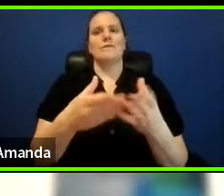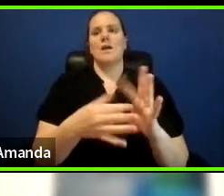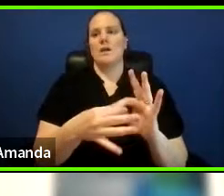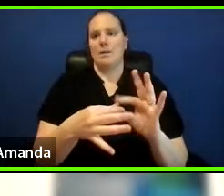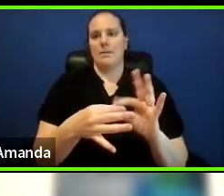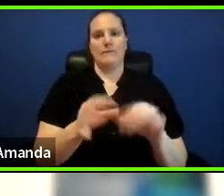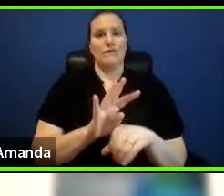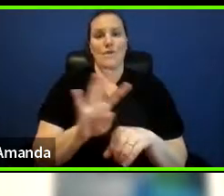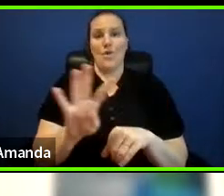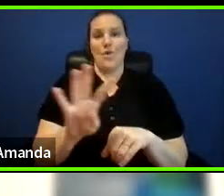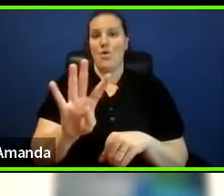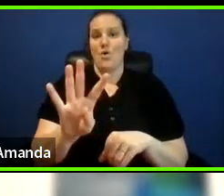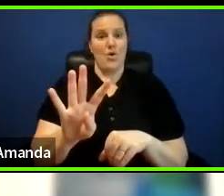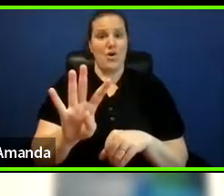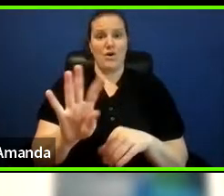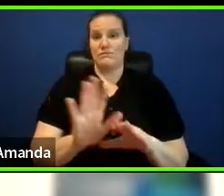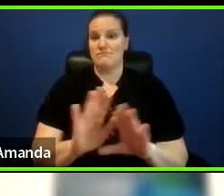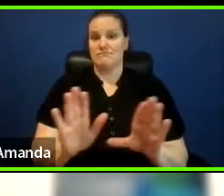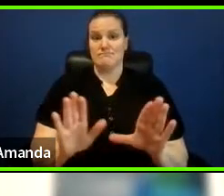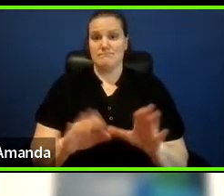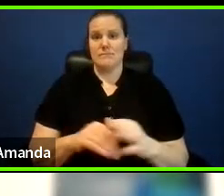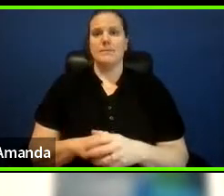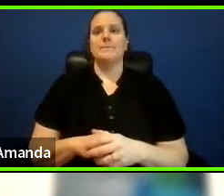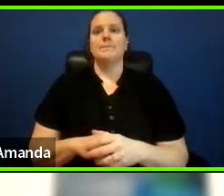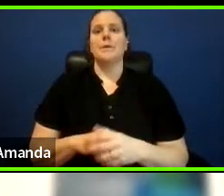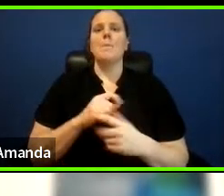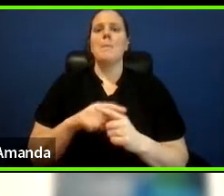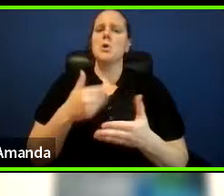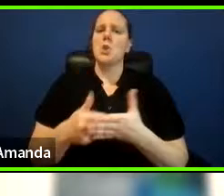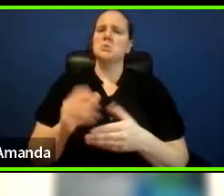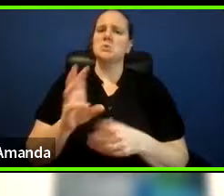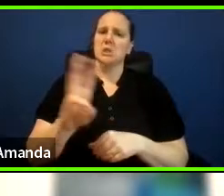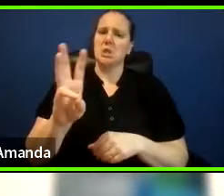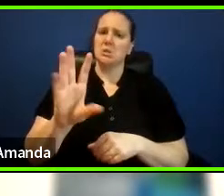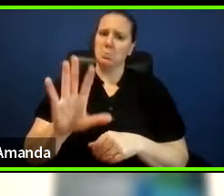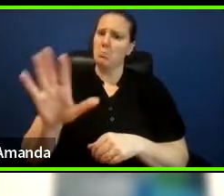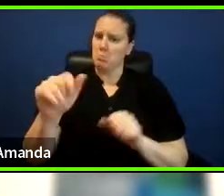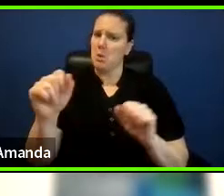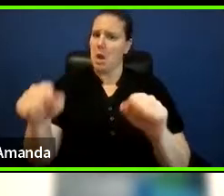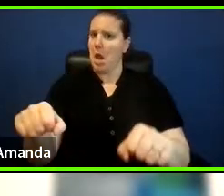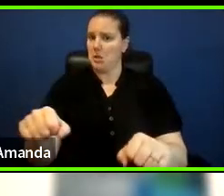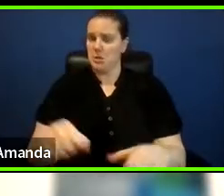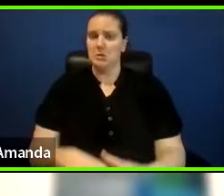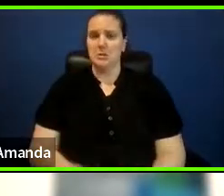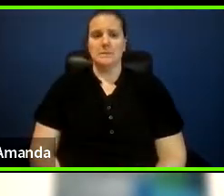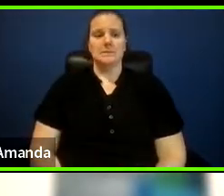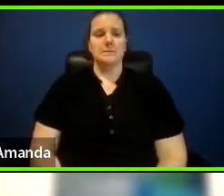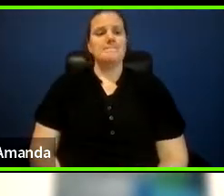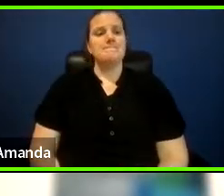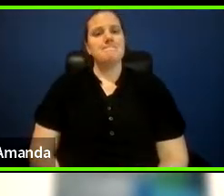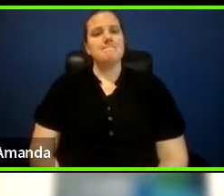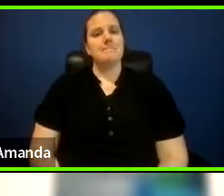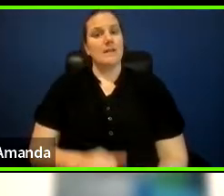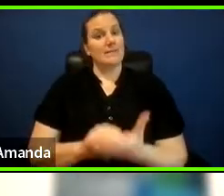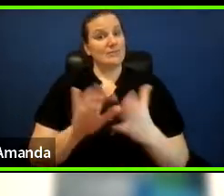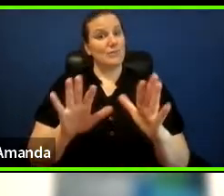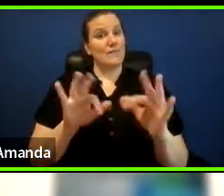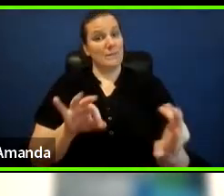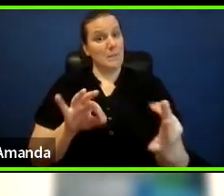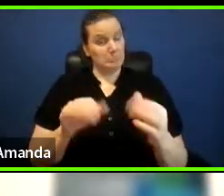at 4 o'clock. So, but close to 6 o'clock is doable. Great feedback.